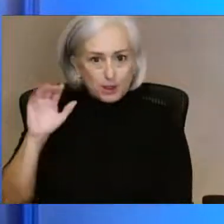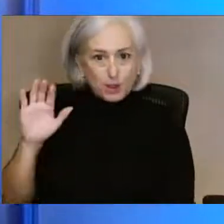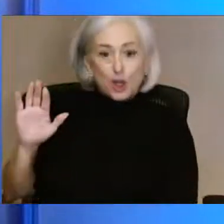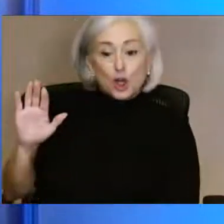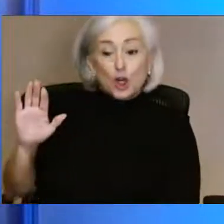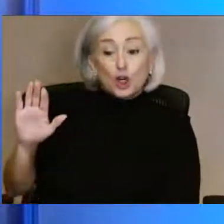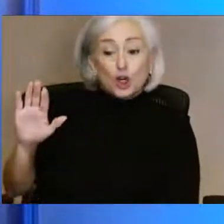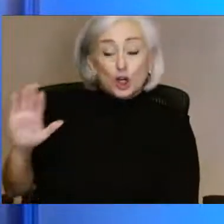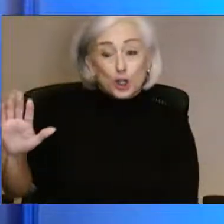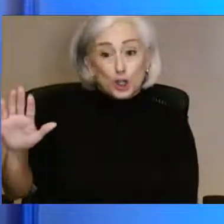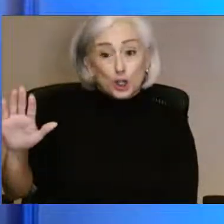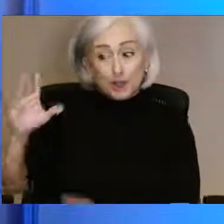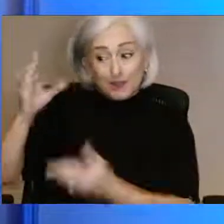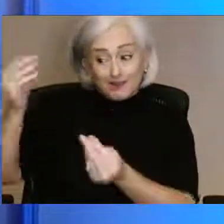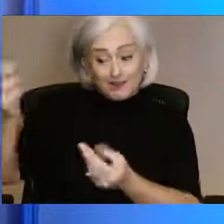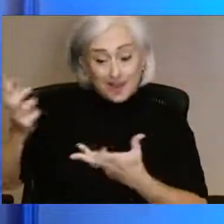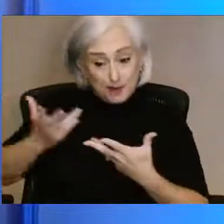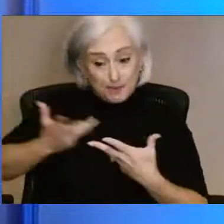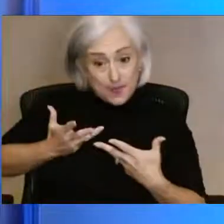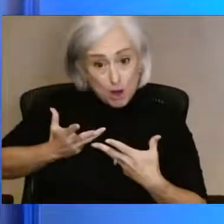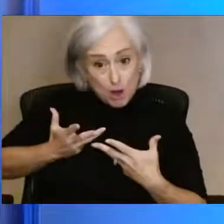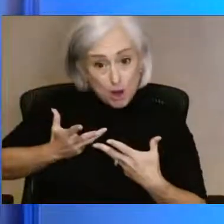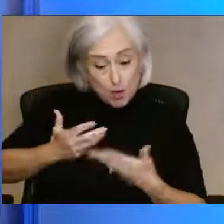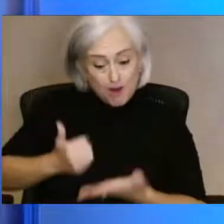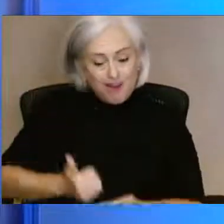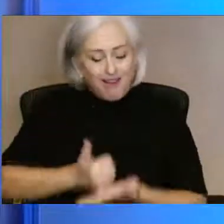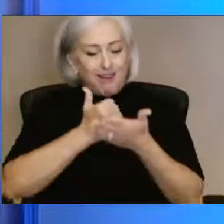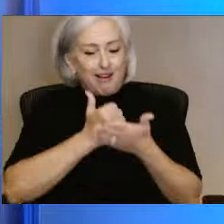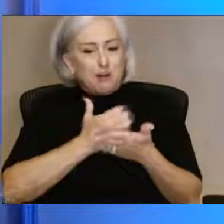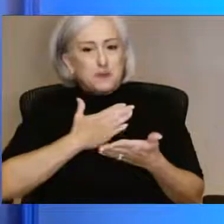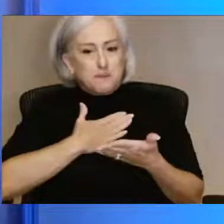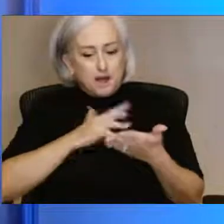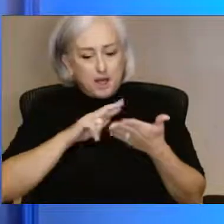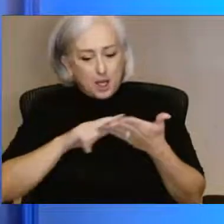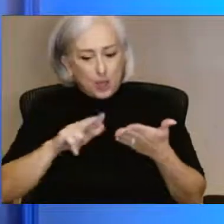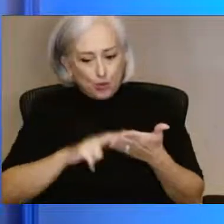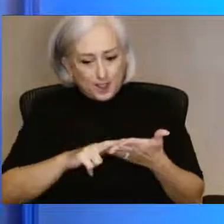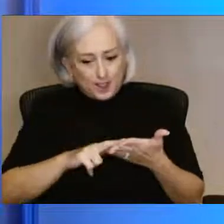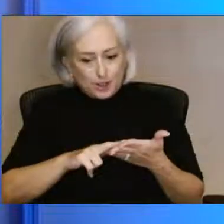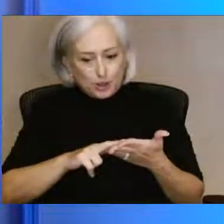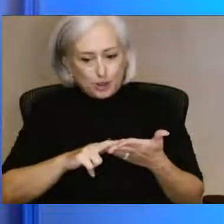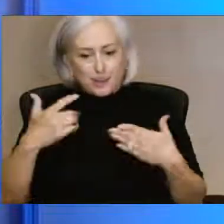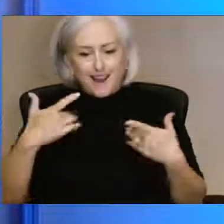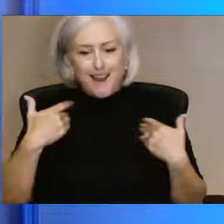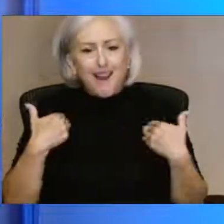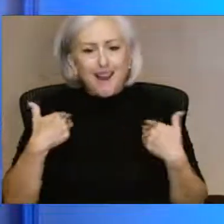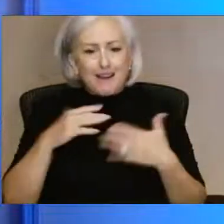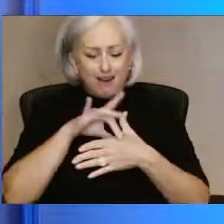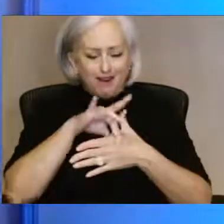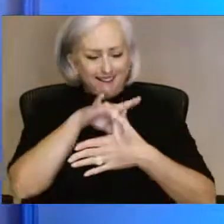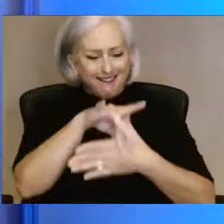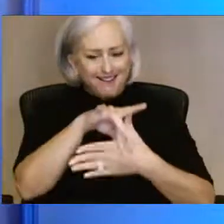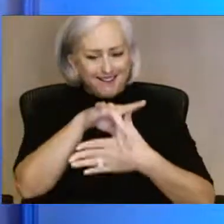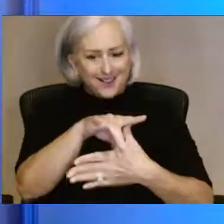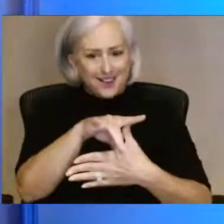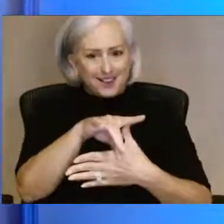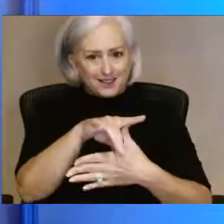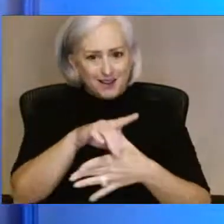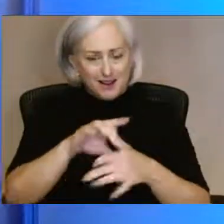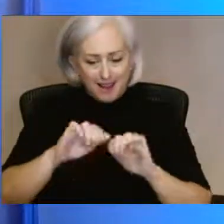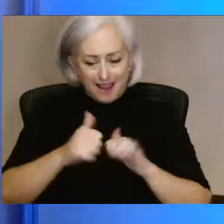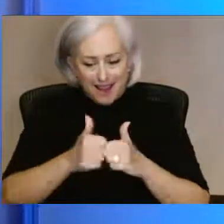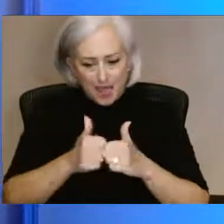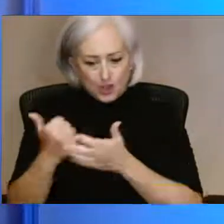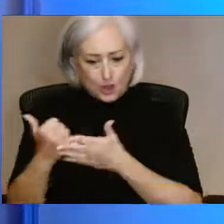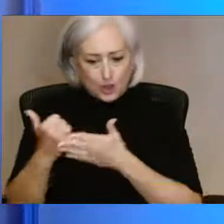me, it really helped put my research into context of how someday it might help a patient. So